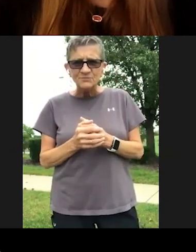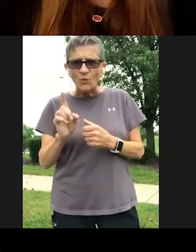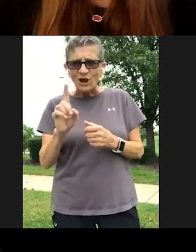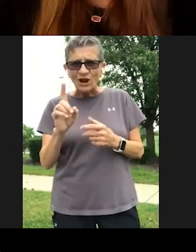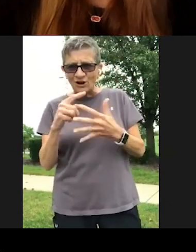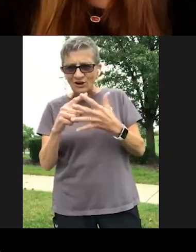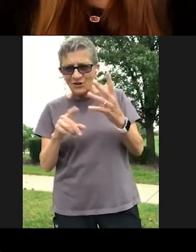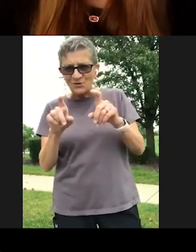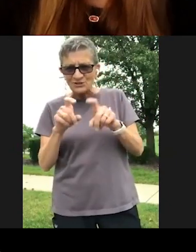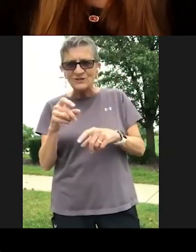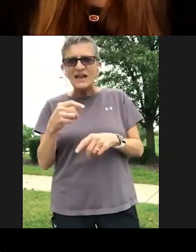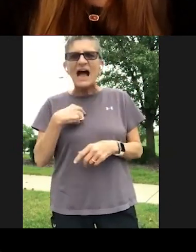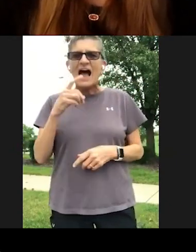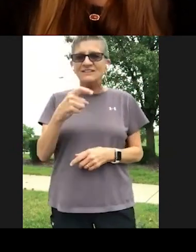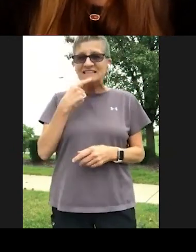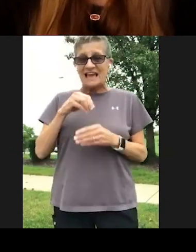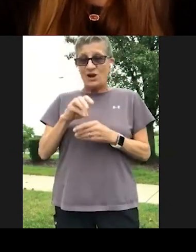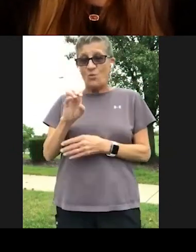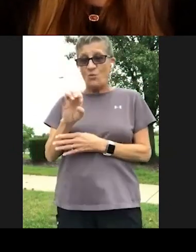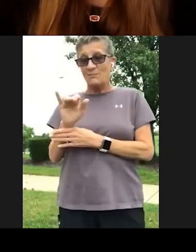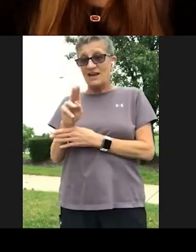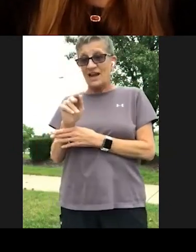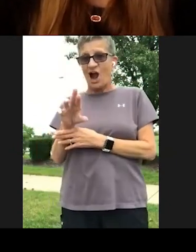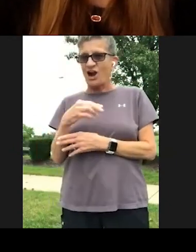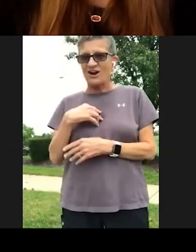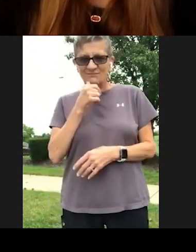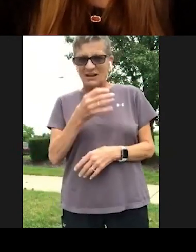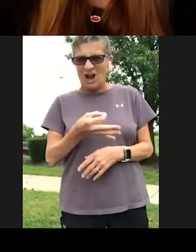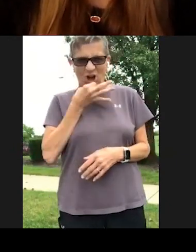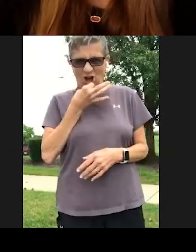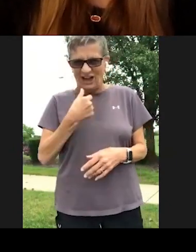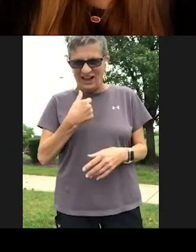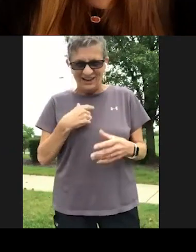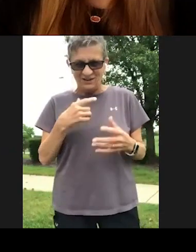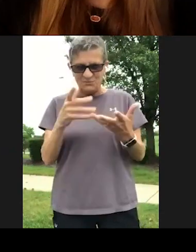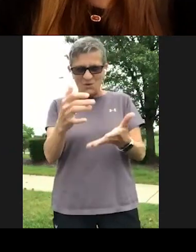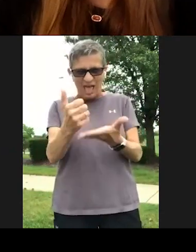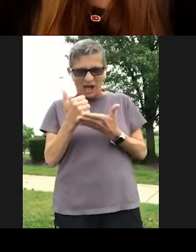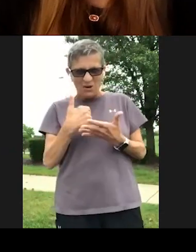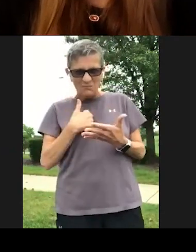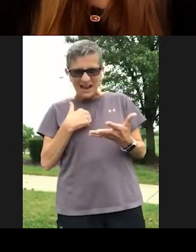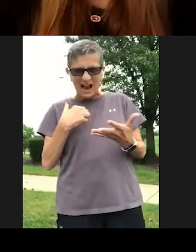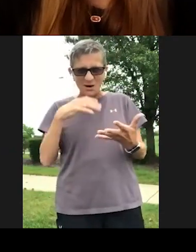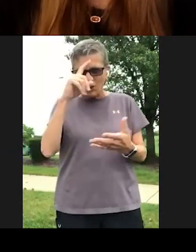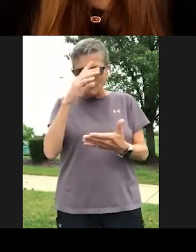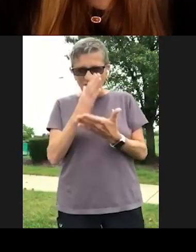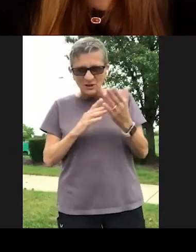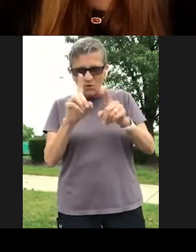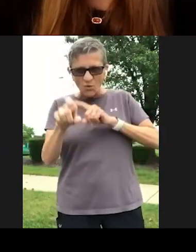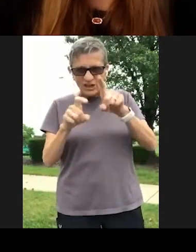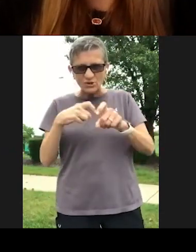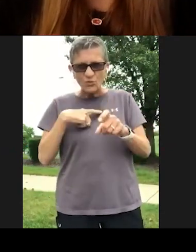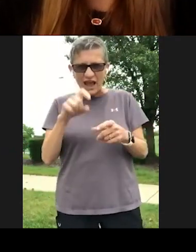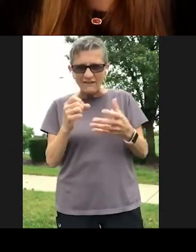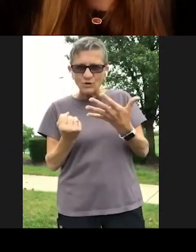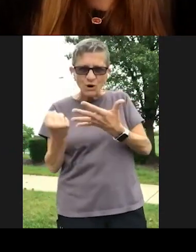And I have to say, in a webinar, I'm not as good. Dilip, can you jump in and help? I was looking for some questions that we might want to